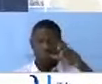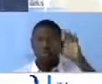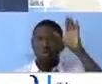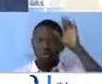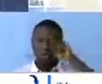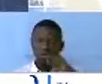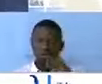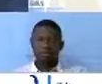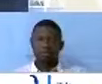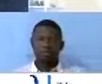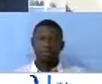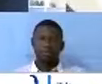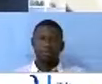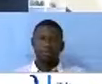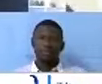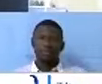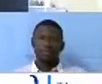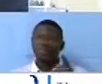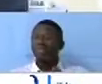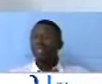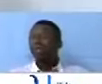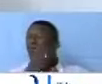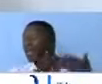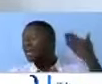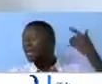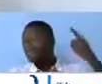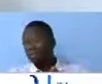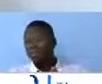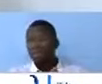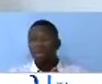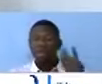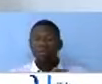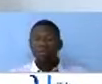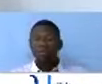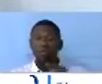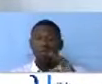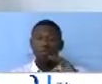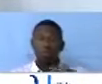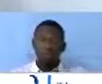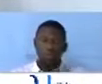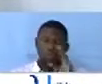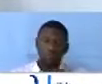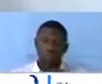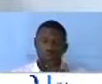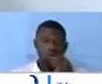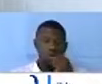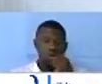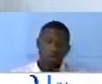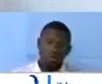Explain the situation. If you want to do or say otherwise.